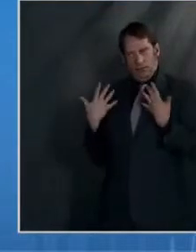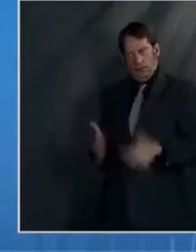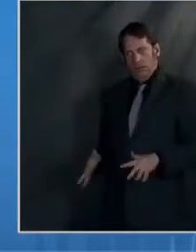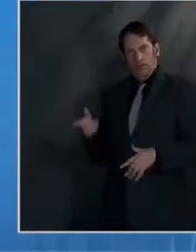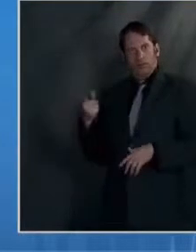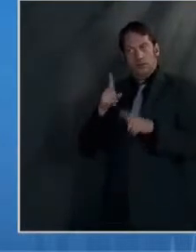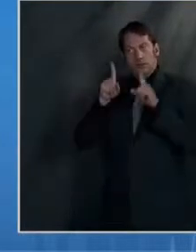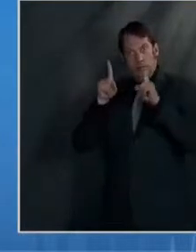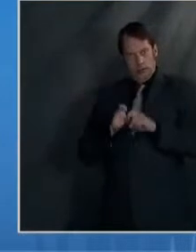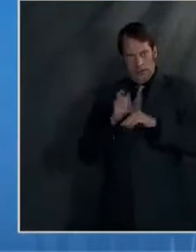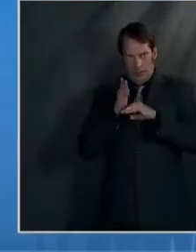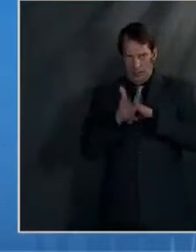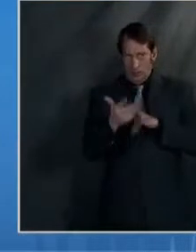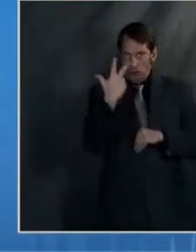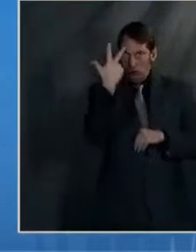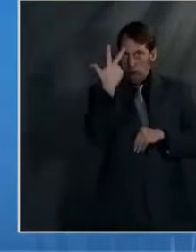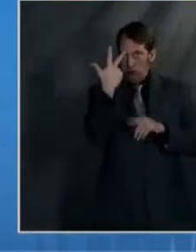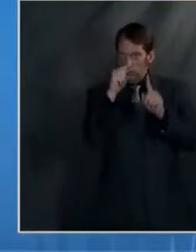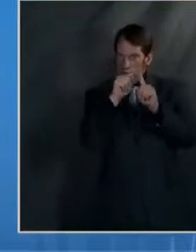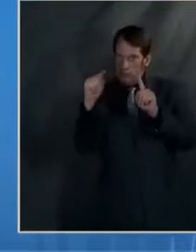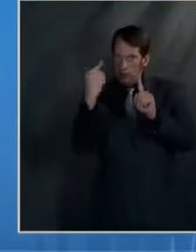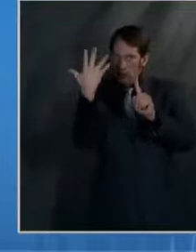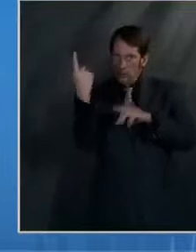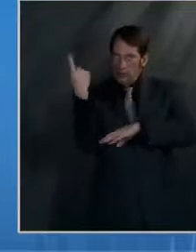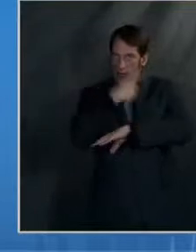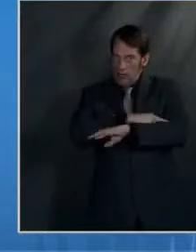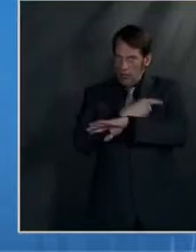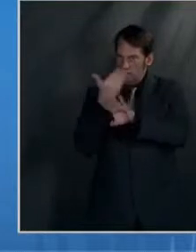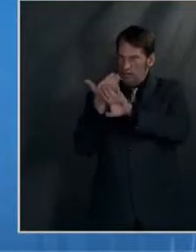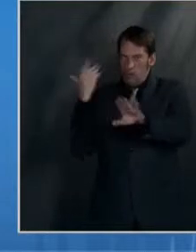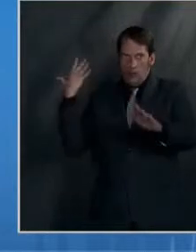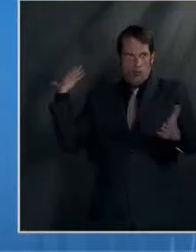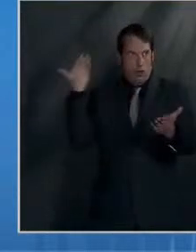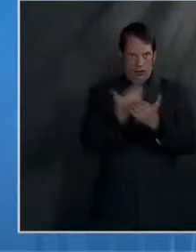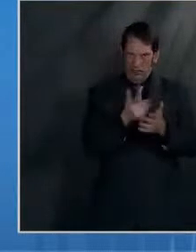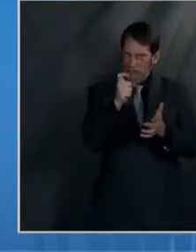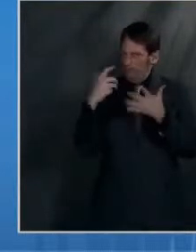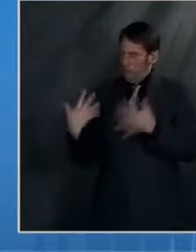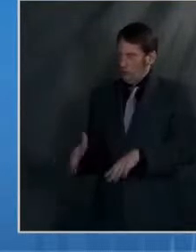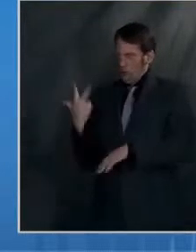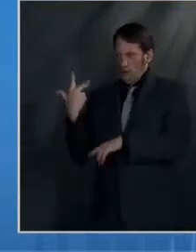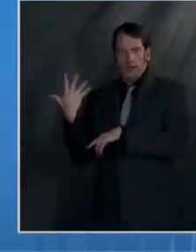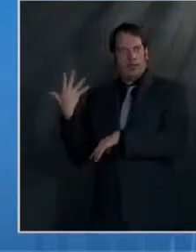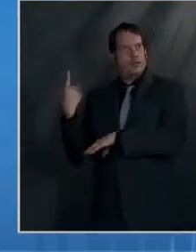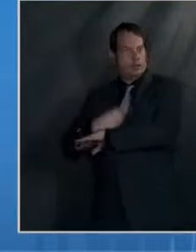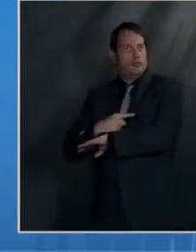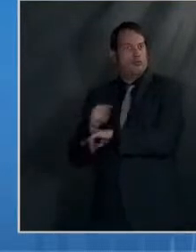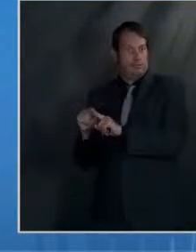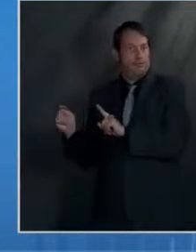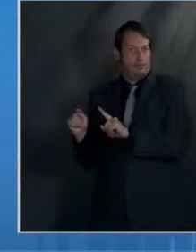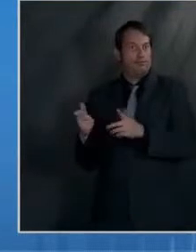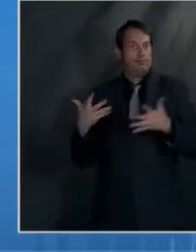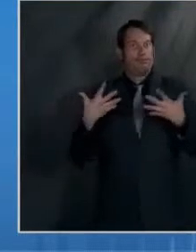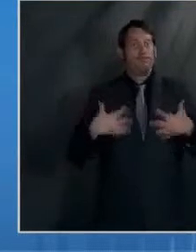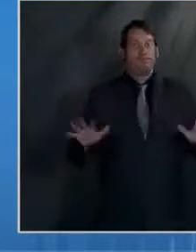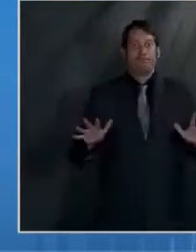Good. Well, I want to thank everybody for joining today's briefing. The next briefing will be on Friday. Thank you.